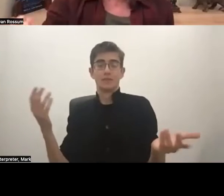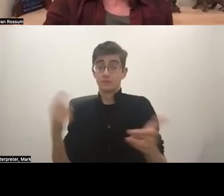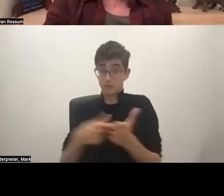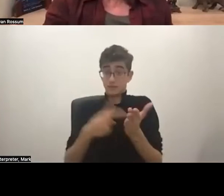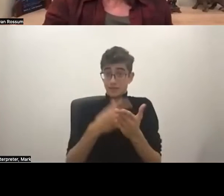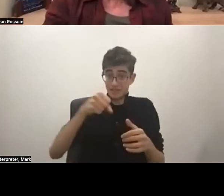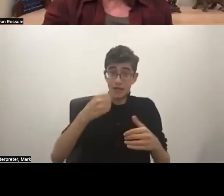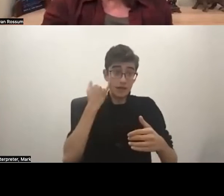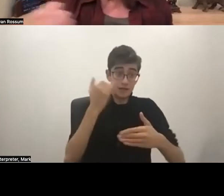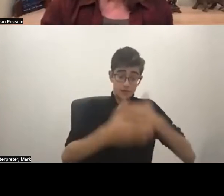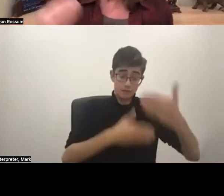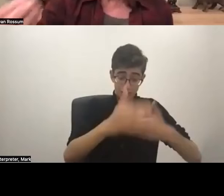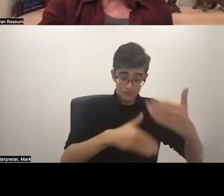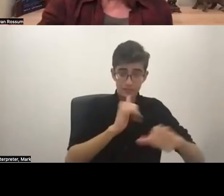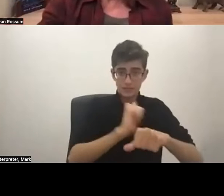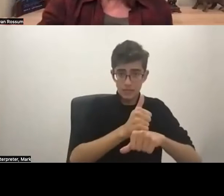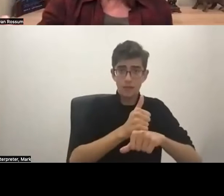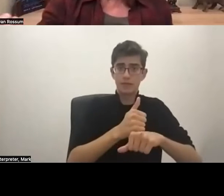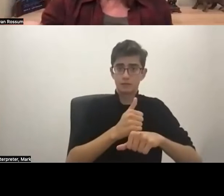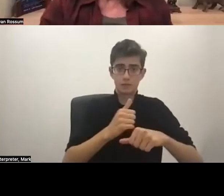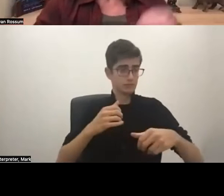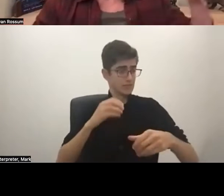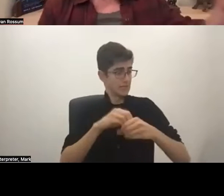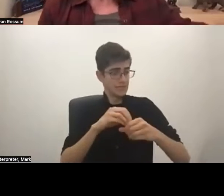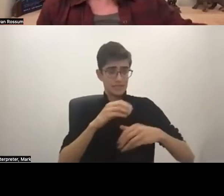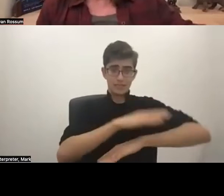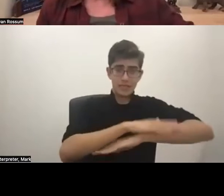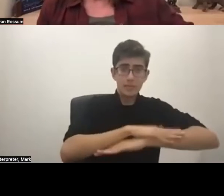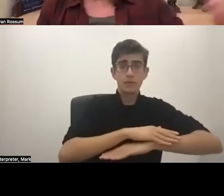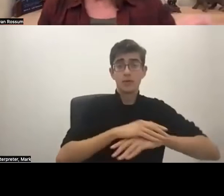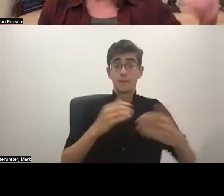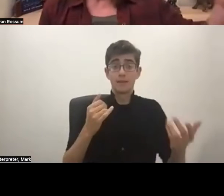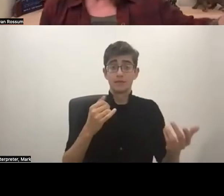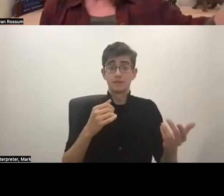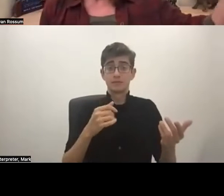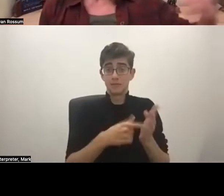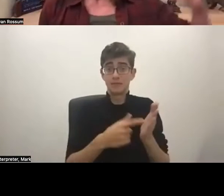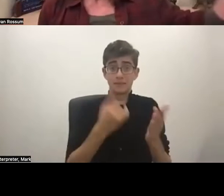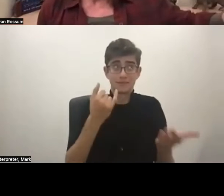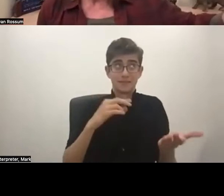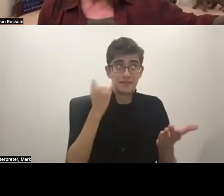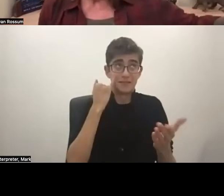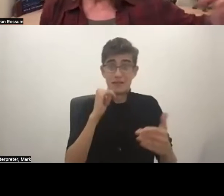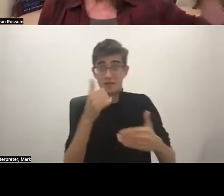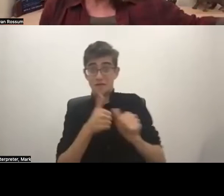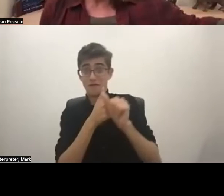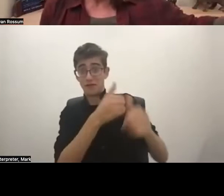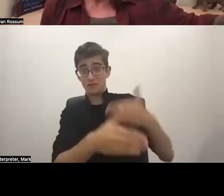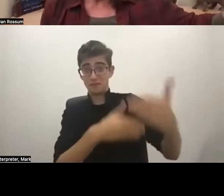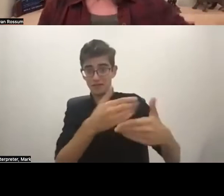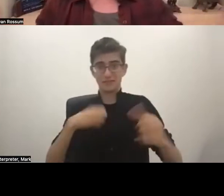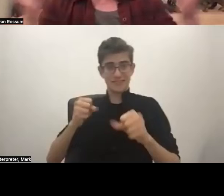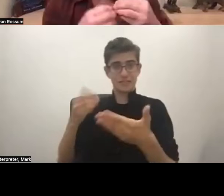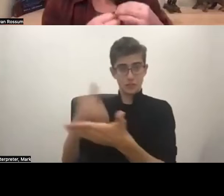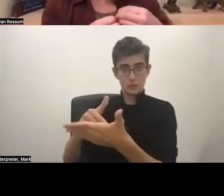we get our voice at the table and get appropriate consideration. And sometimes it is about the ultimate impact